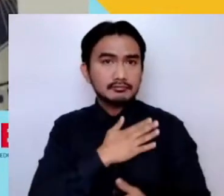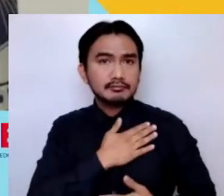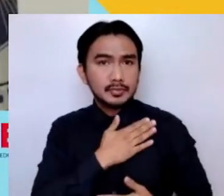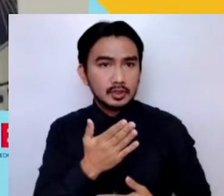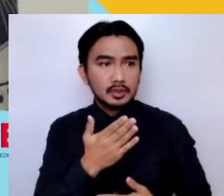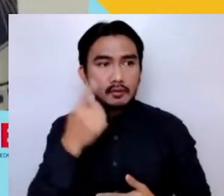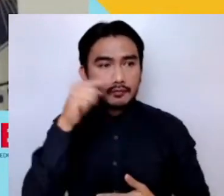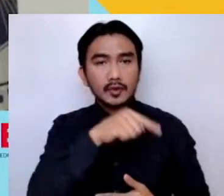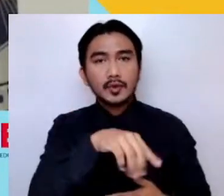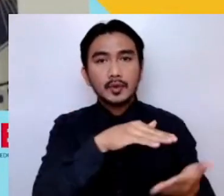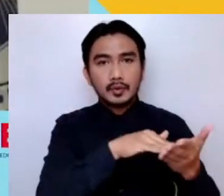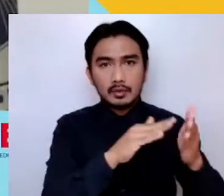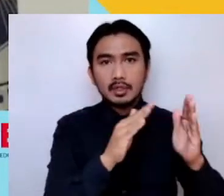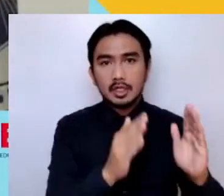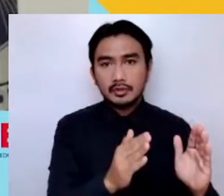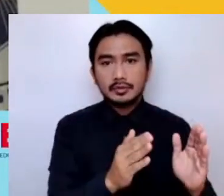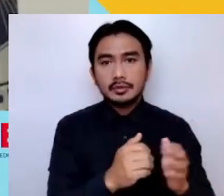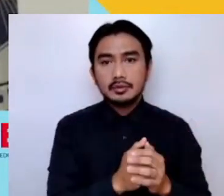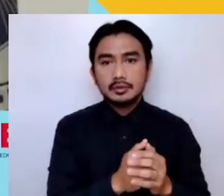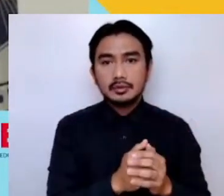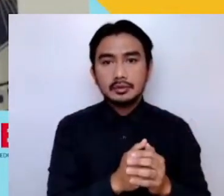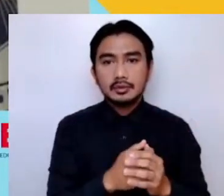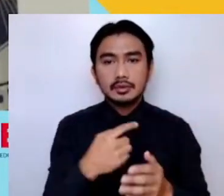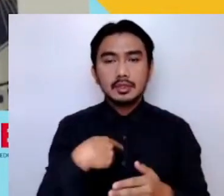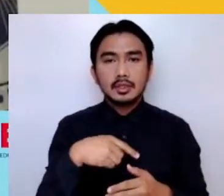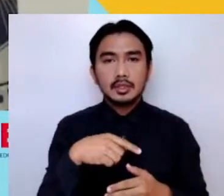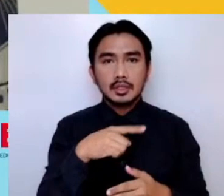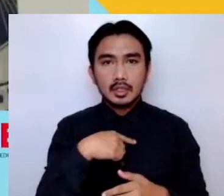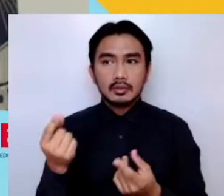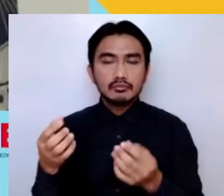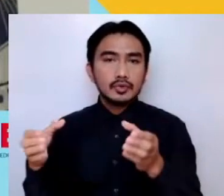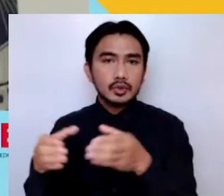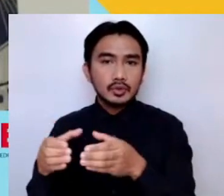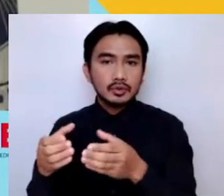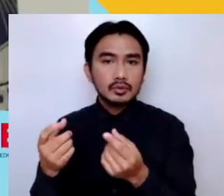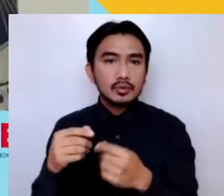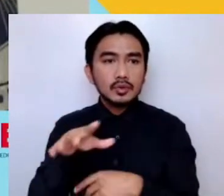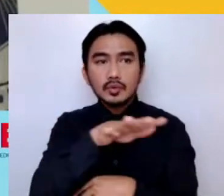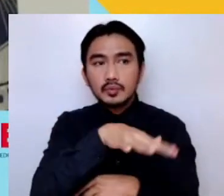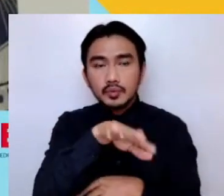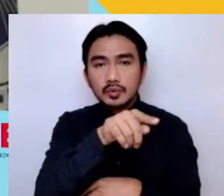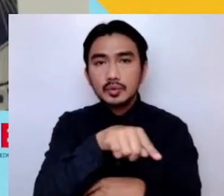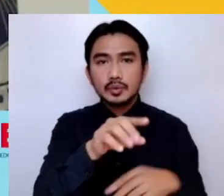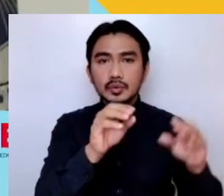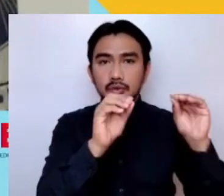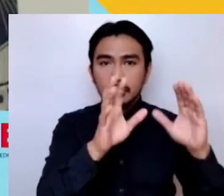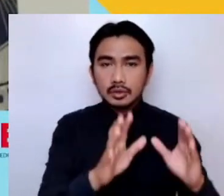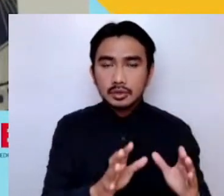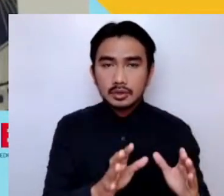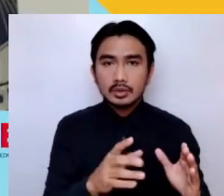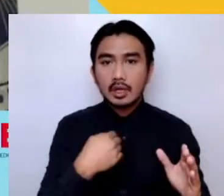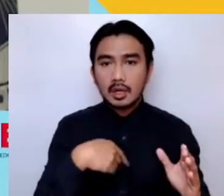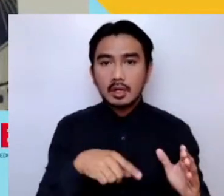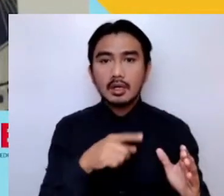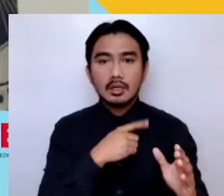know that at the BHROD, kayo po yun. Kayong mga guro, our teachers, our workforce,